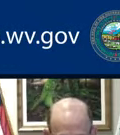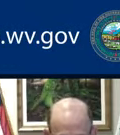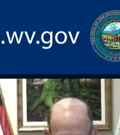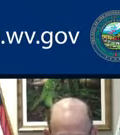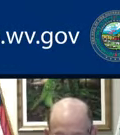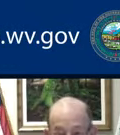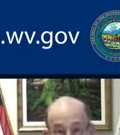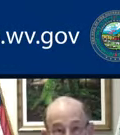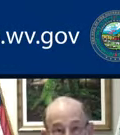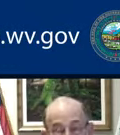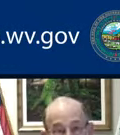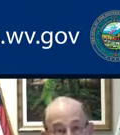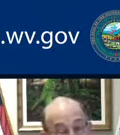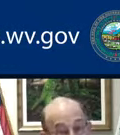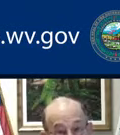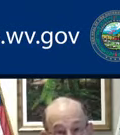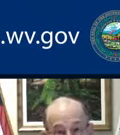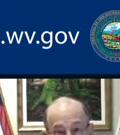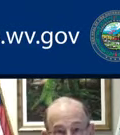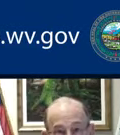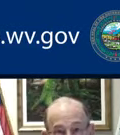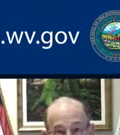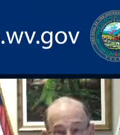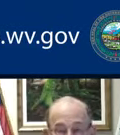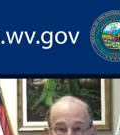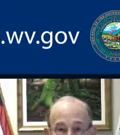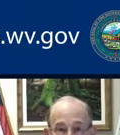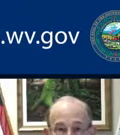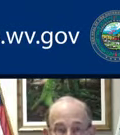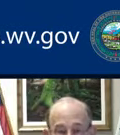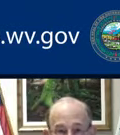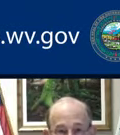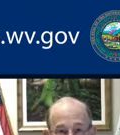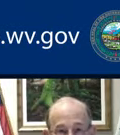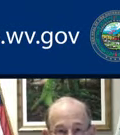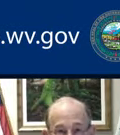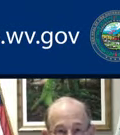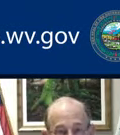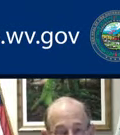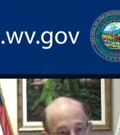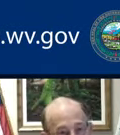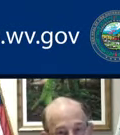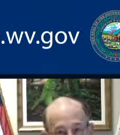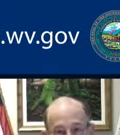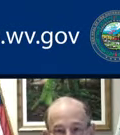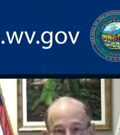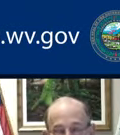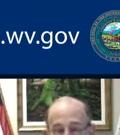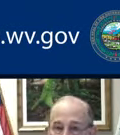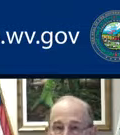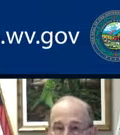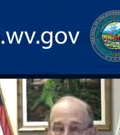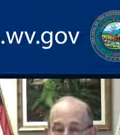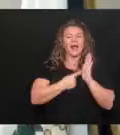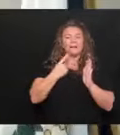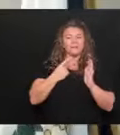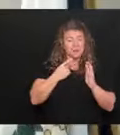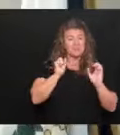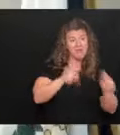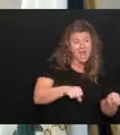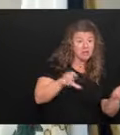of those groups. So again, we appreciate the suggestions that we receive. We try to look at those. Sometimes they're doable, sometimes